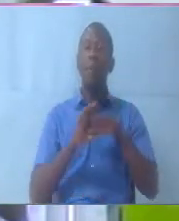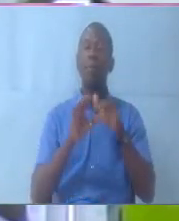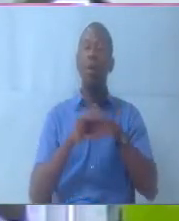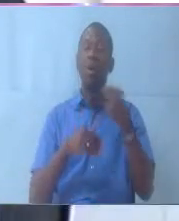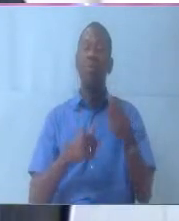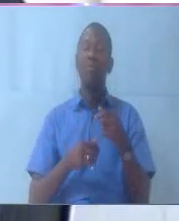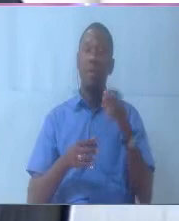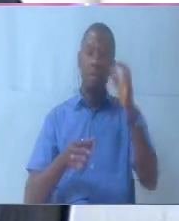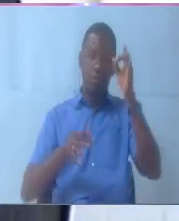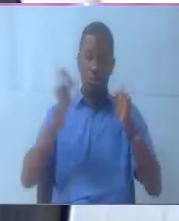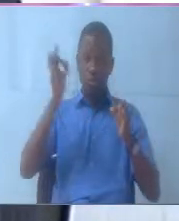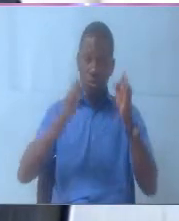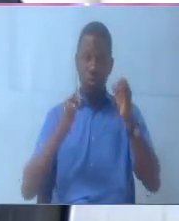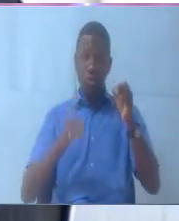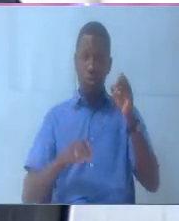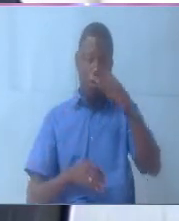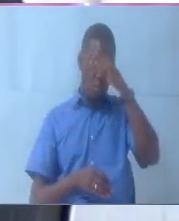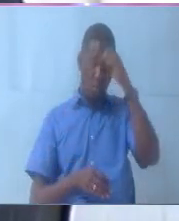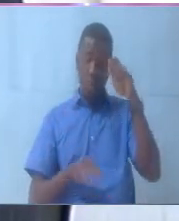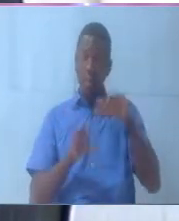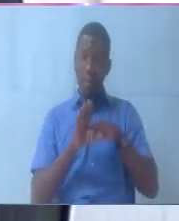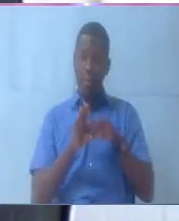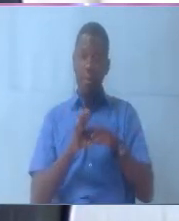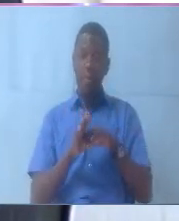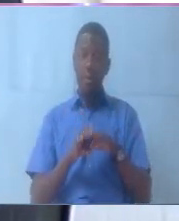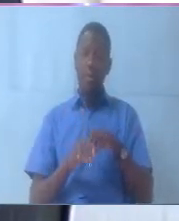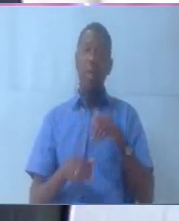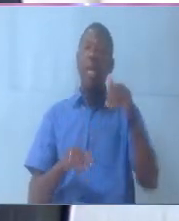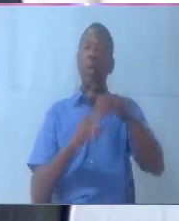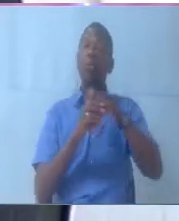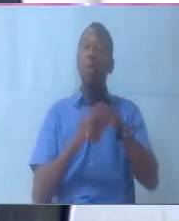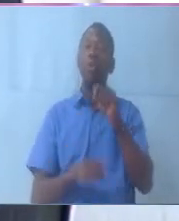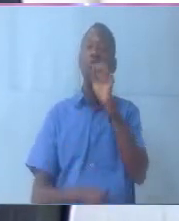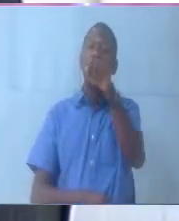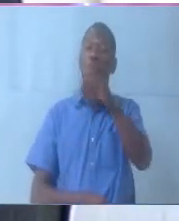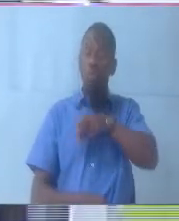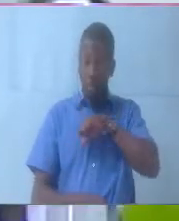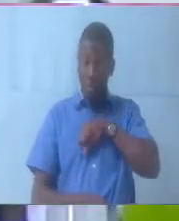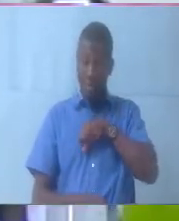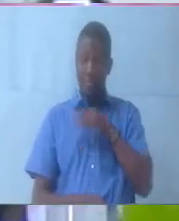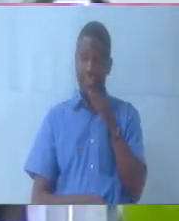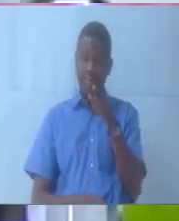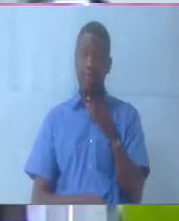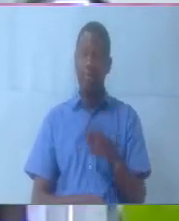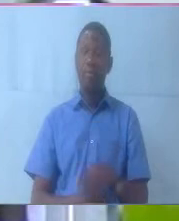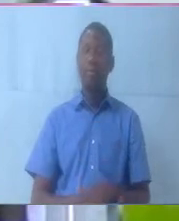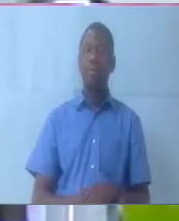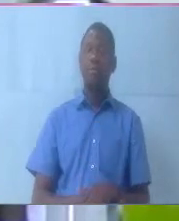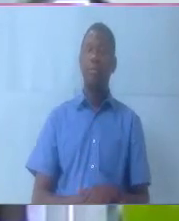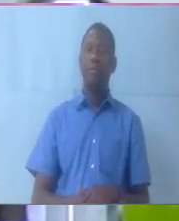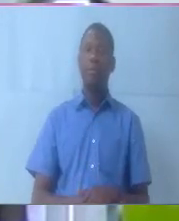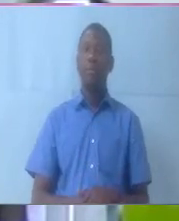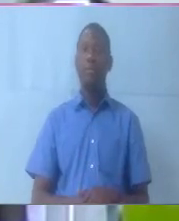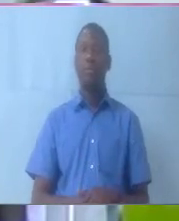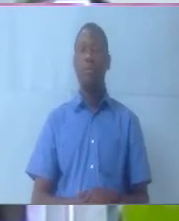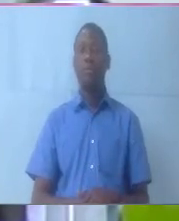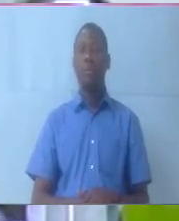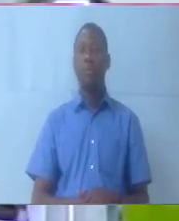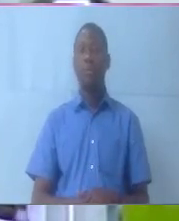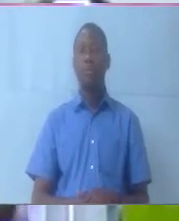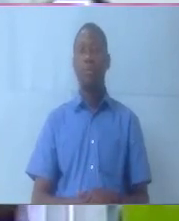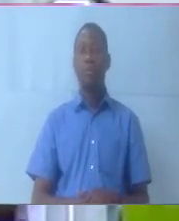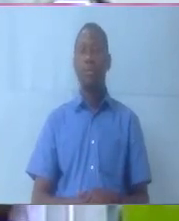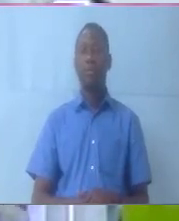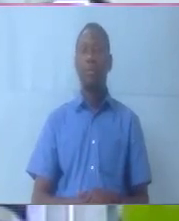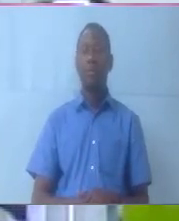yourselves. Silang kambenda men wala nyindi ko do kulal men yan ko wolle be kiti bunda nyindo ye koleal kul men taki anita fam kundi